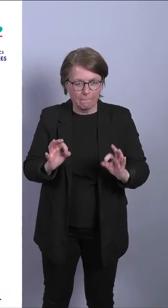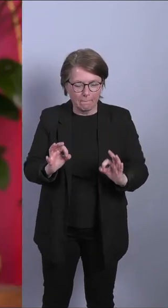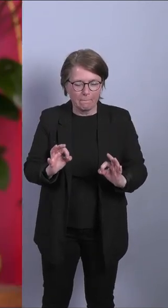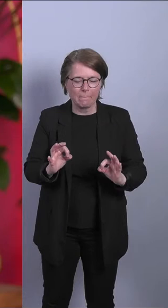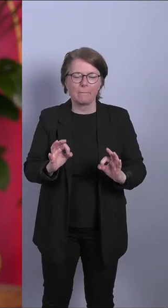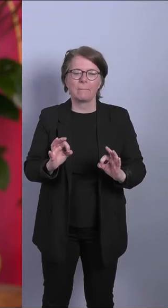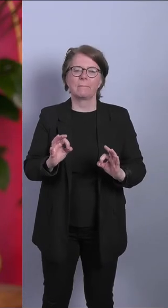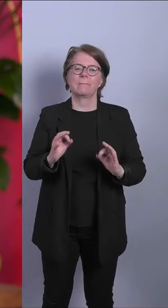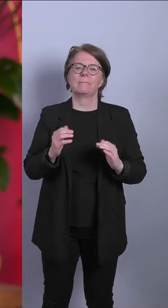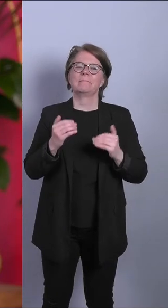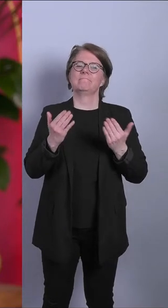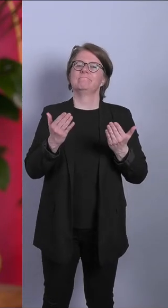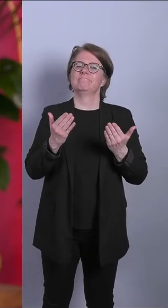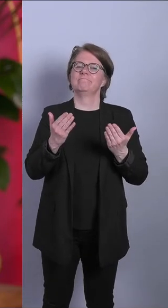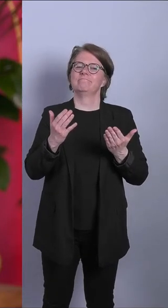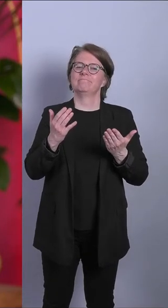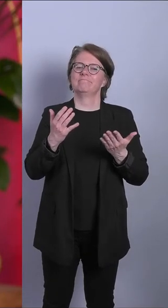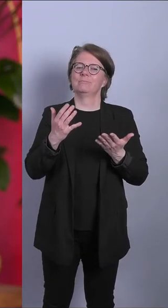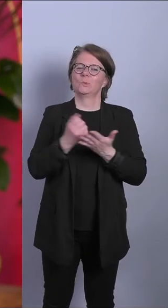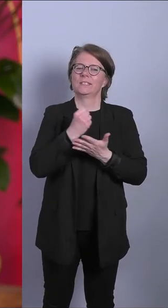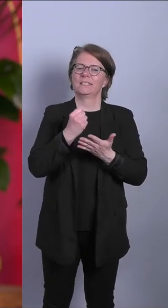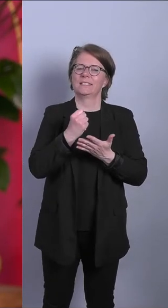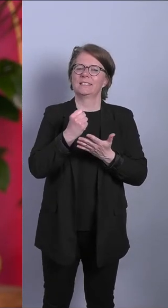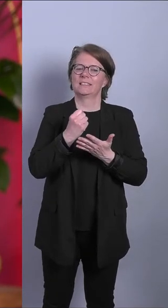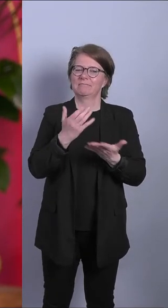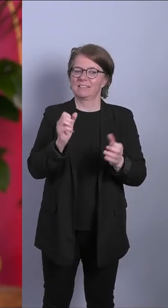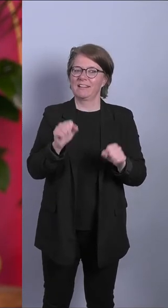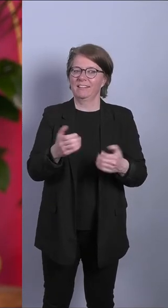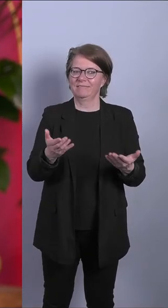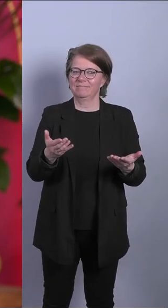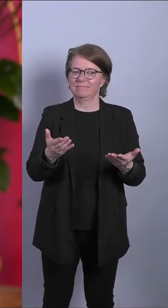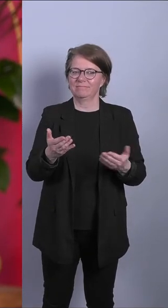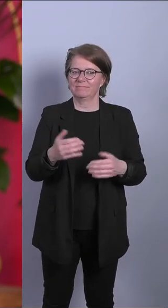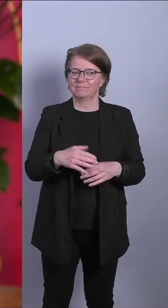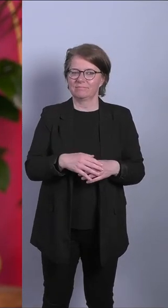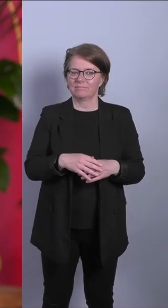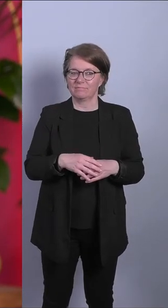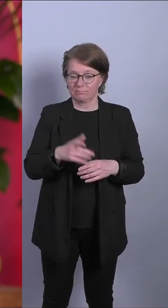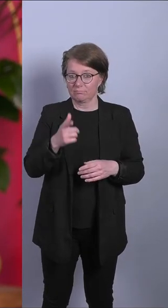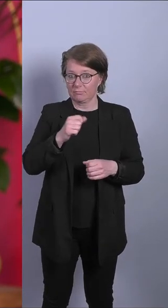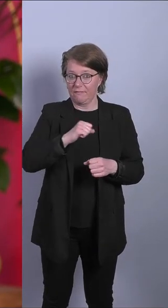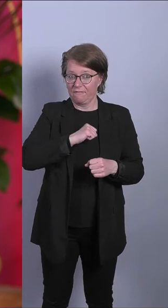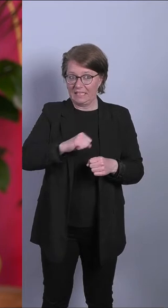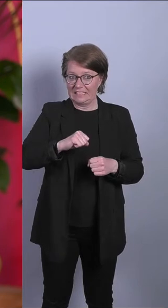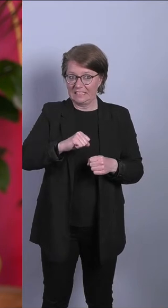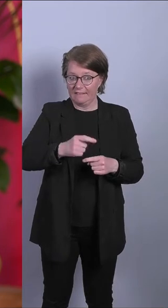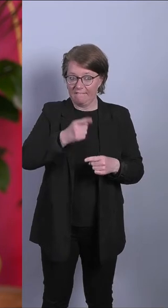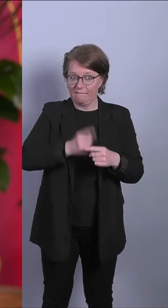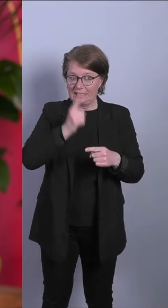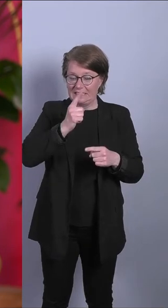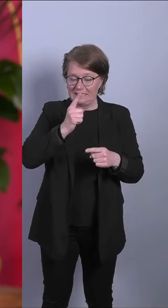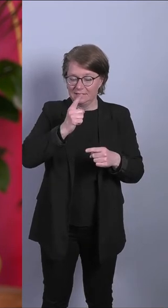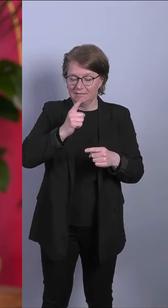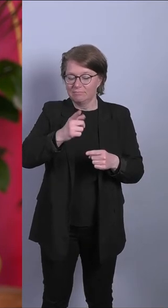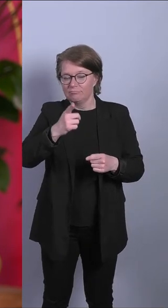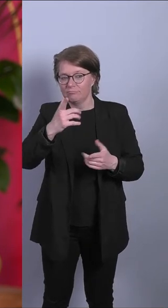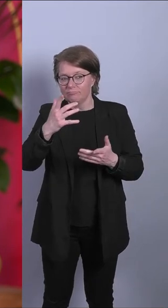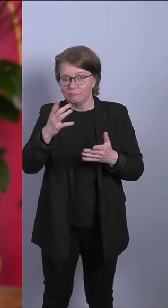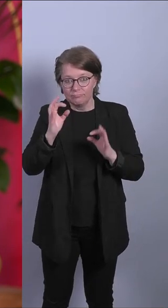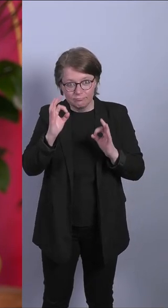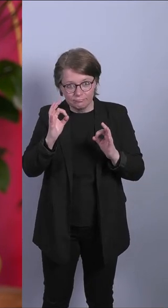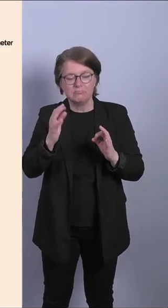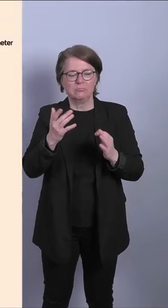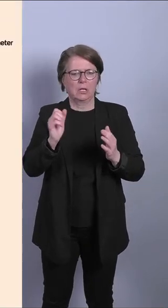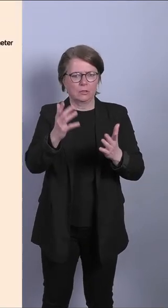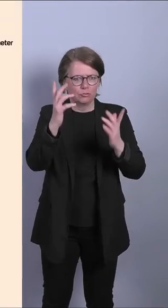right, then the speed will make the difference. So try and be fast and try and give the correct answer. So let's get started straight away with